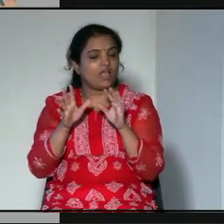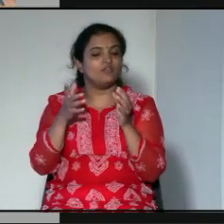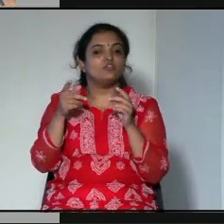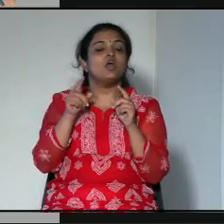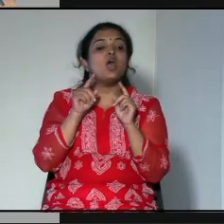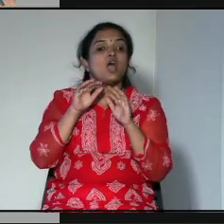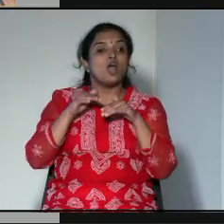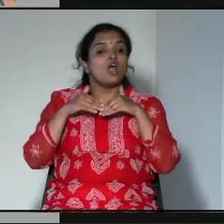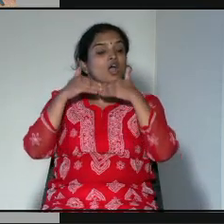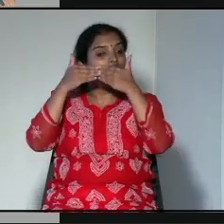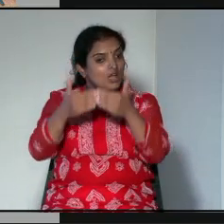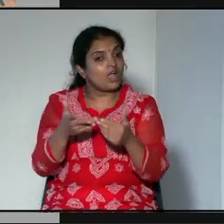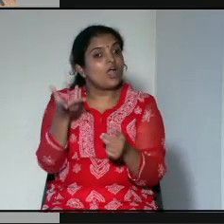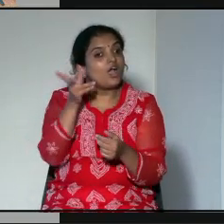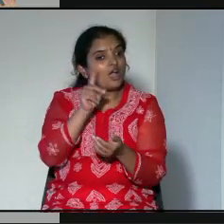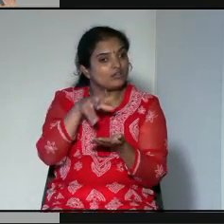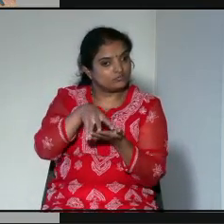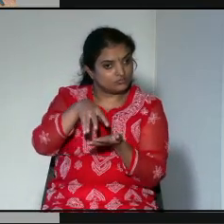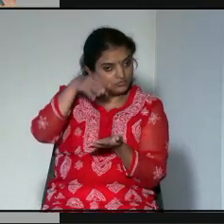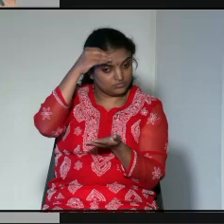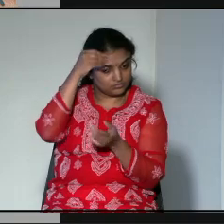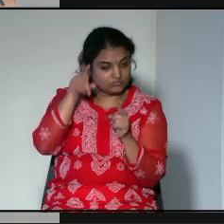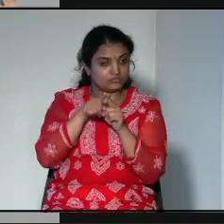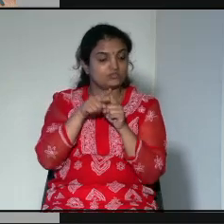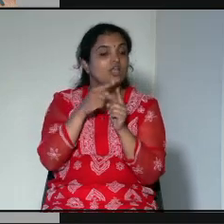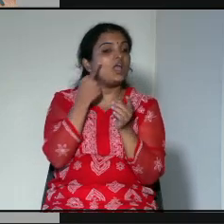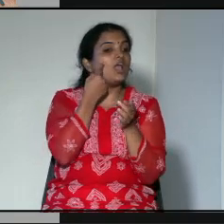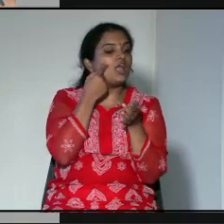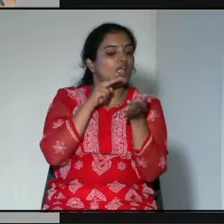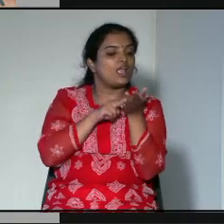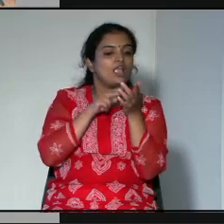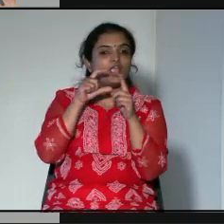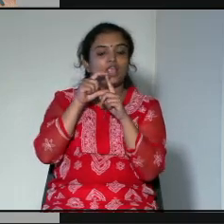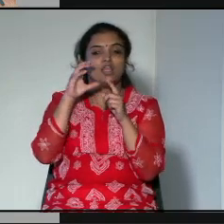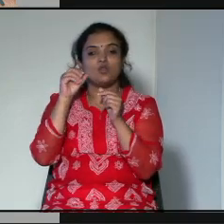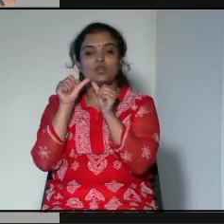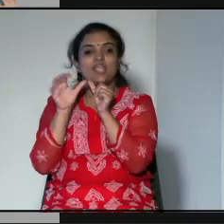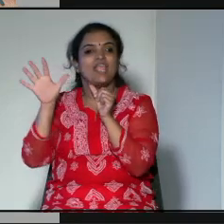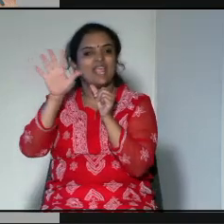she trains under an Indonesian visiting artist, Afandi,